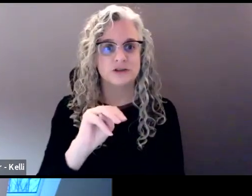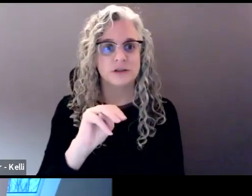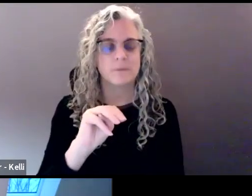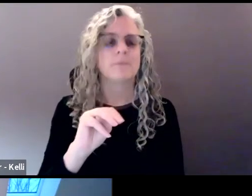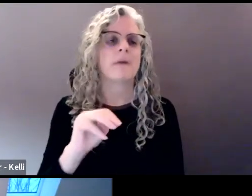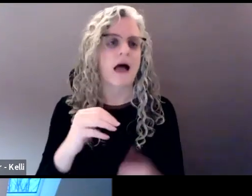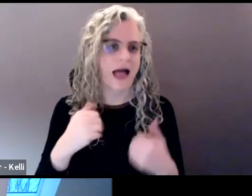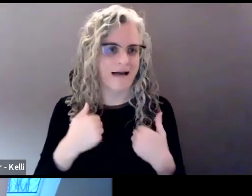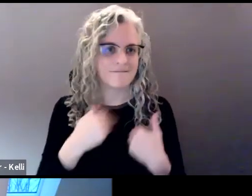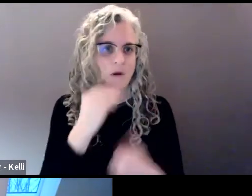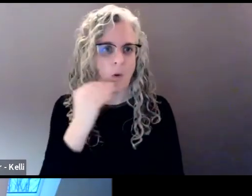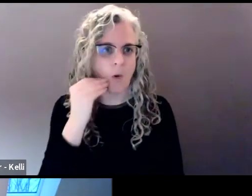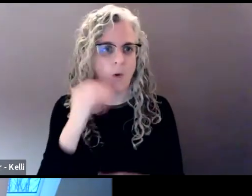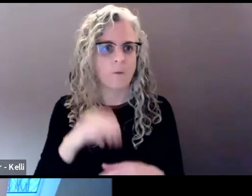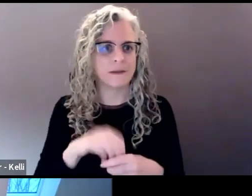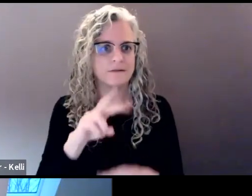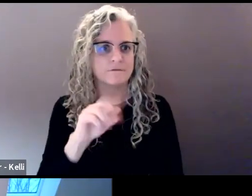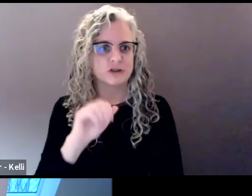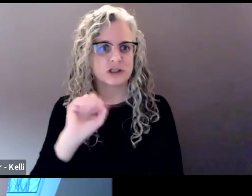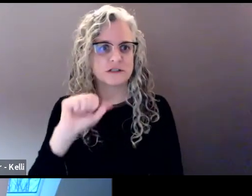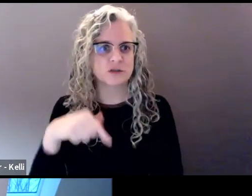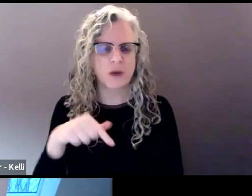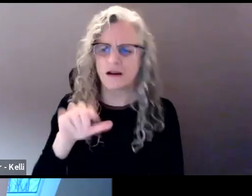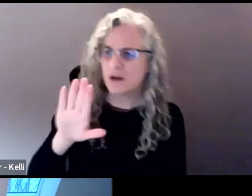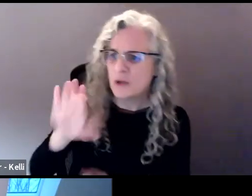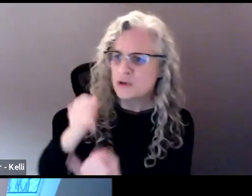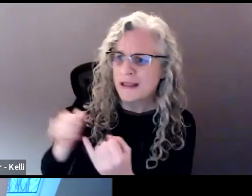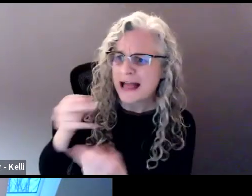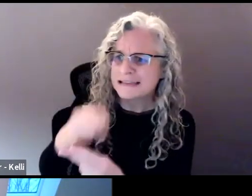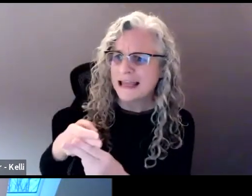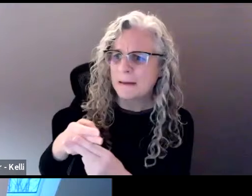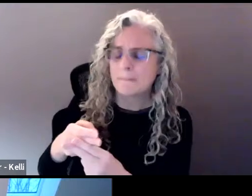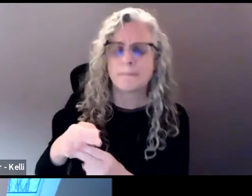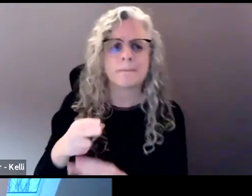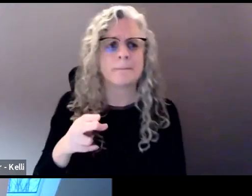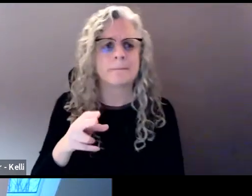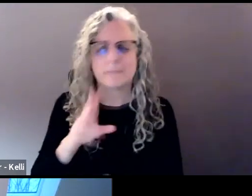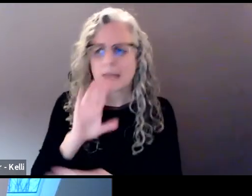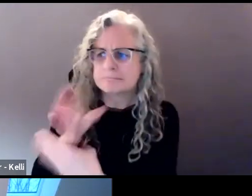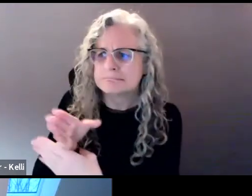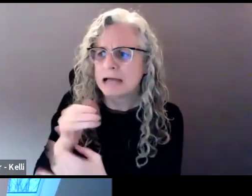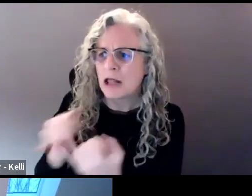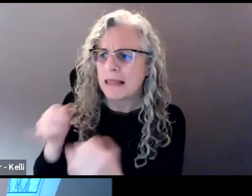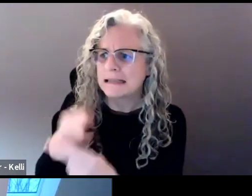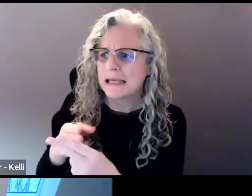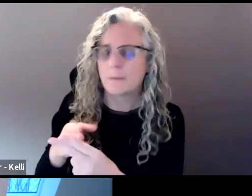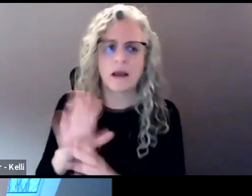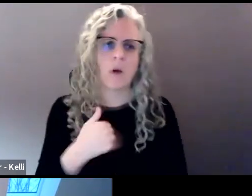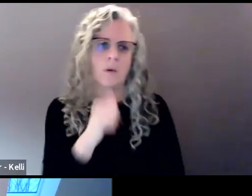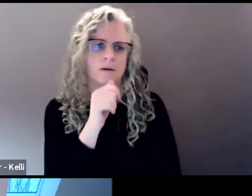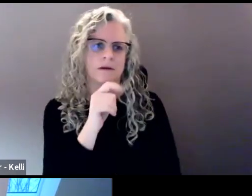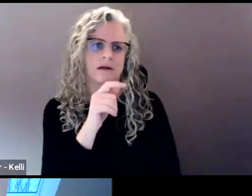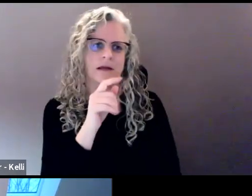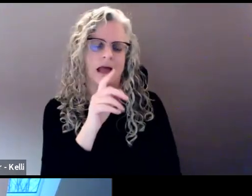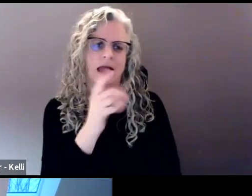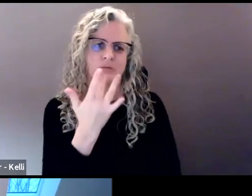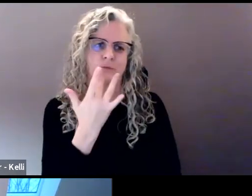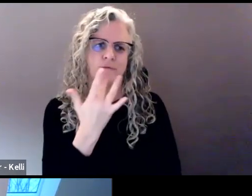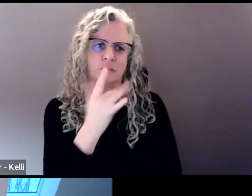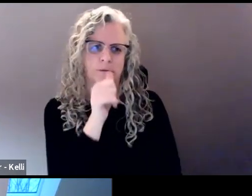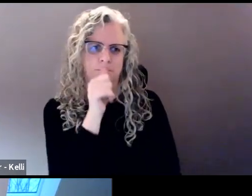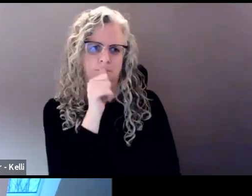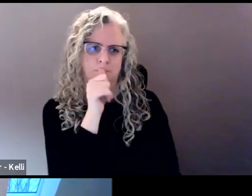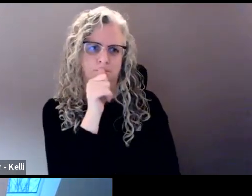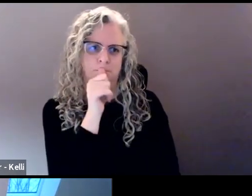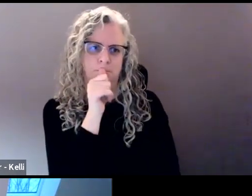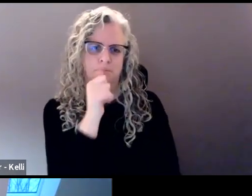Virginia Square. And Jim, I've attended what's your this last meeting name? To vehemently oppose. Jim, I'd what's prefer your not last to say name? If that's okay. What's that? I would prefer